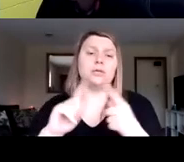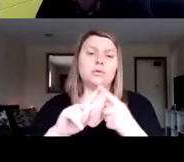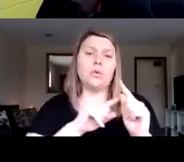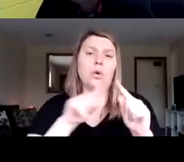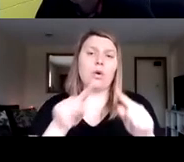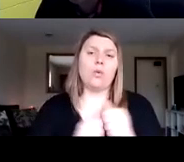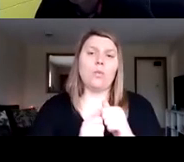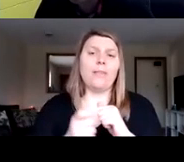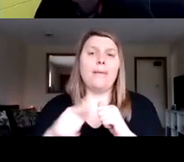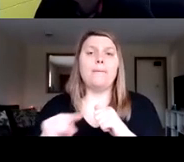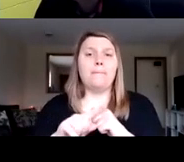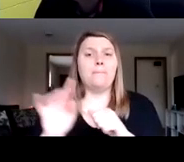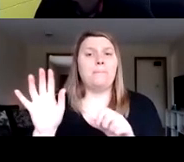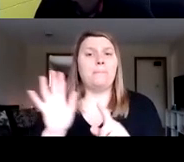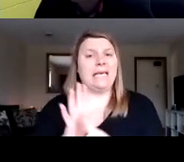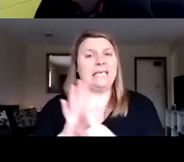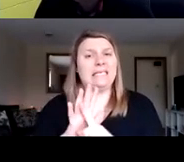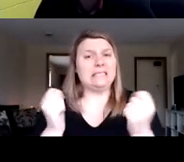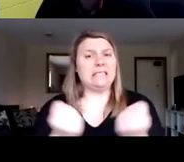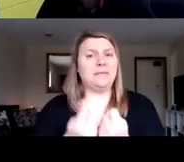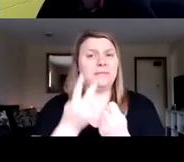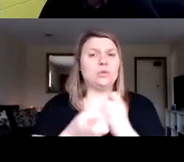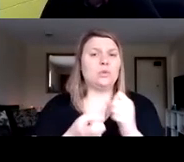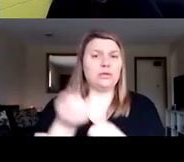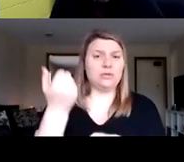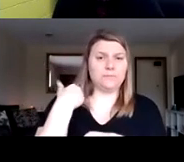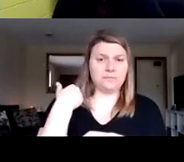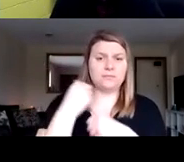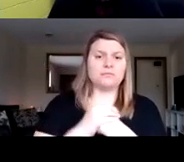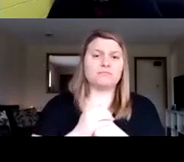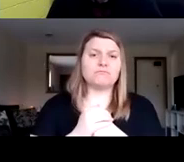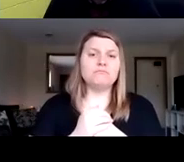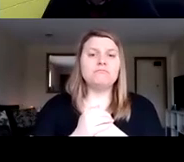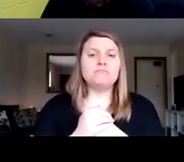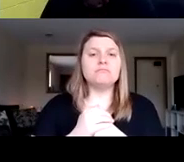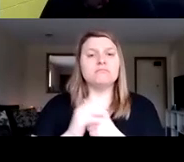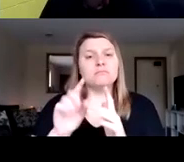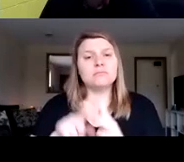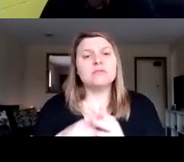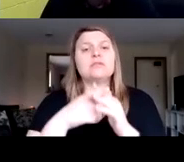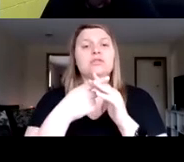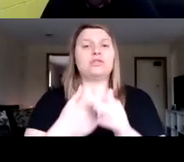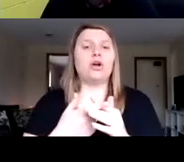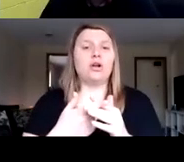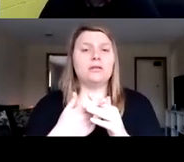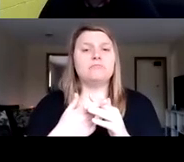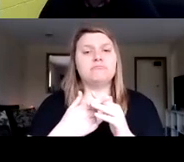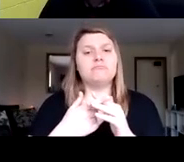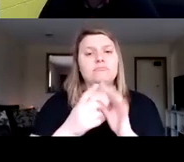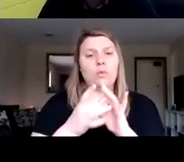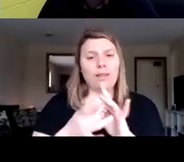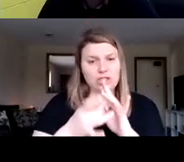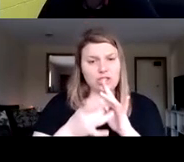his team 2 years ago. That's kind of started some relationships, and